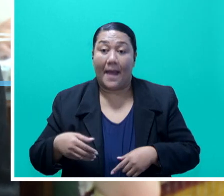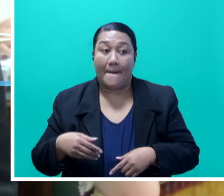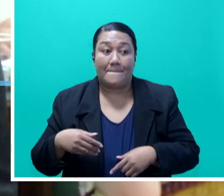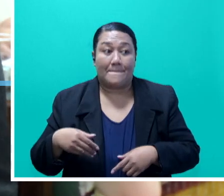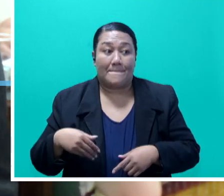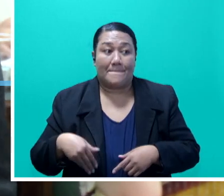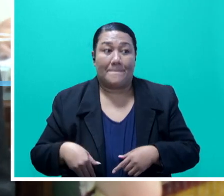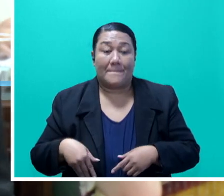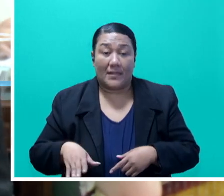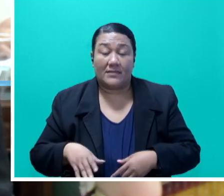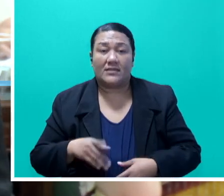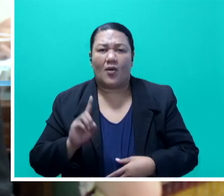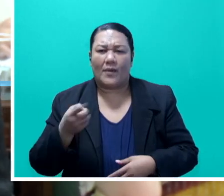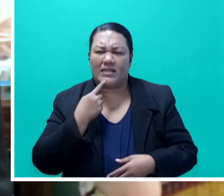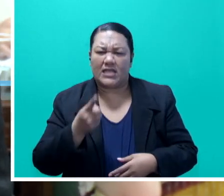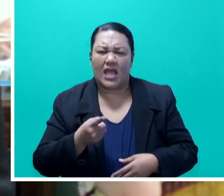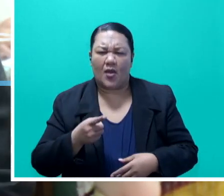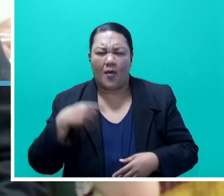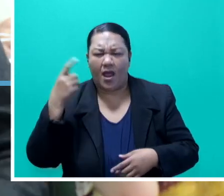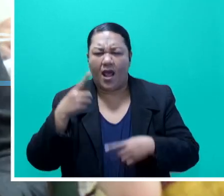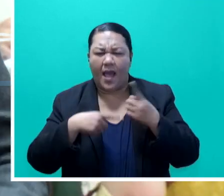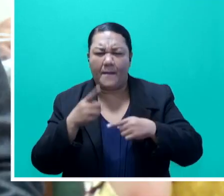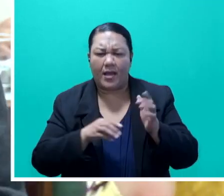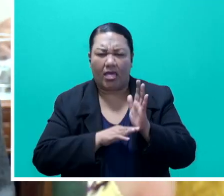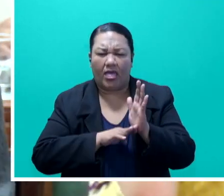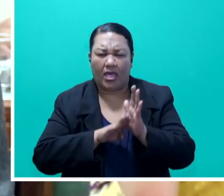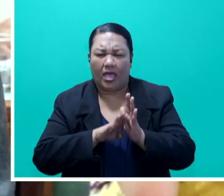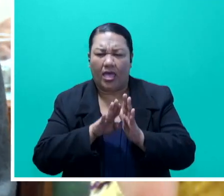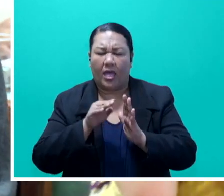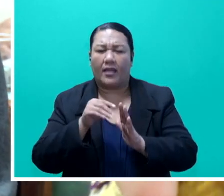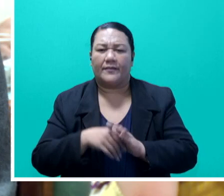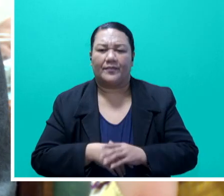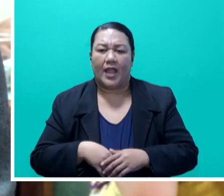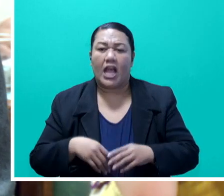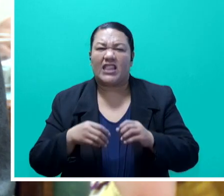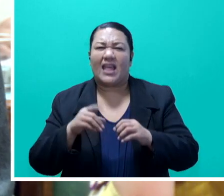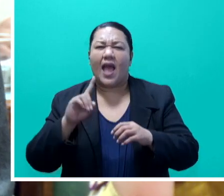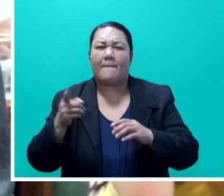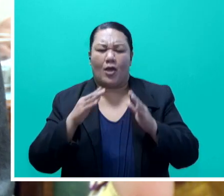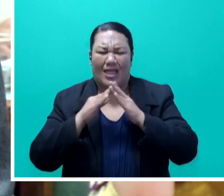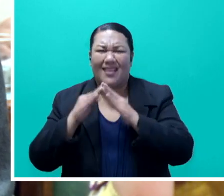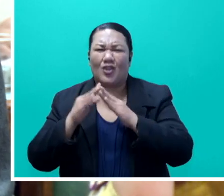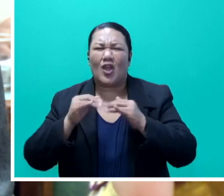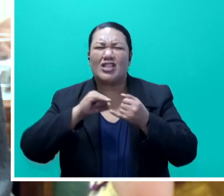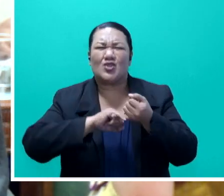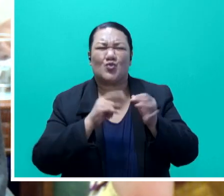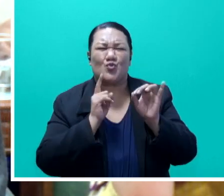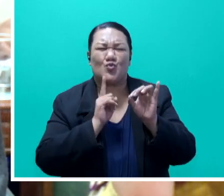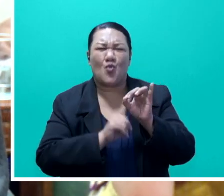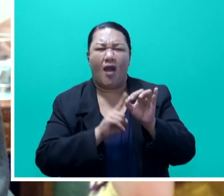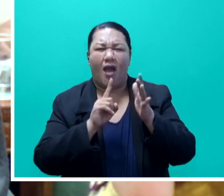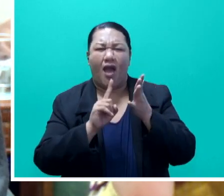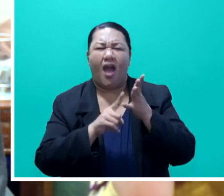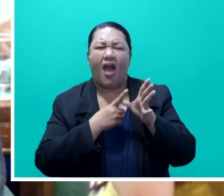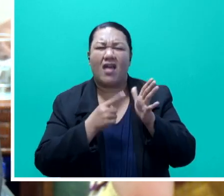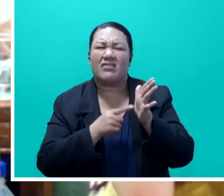squatter growth and the reason as to why there's been a squatter growth. Regarding the policy review, Mr. Speaker,